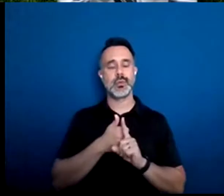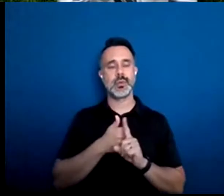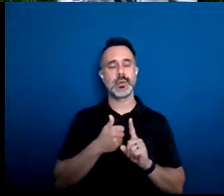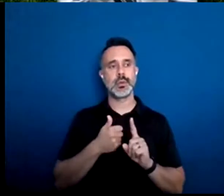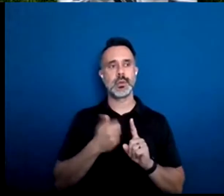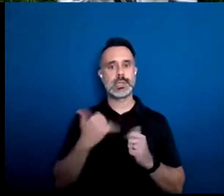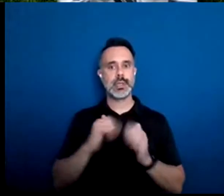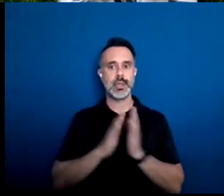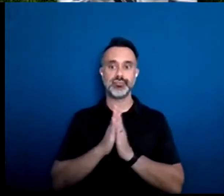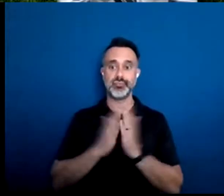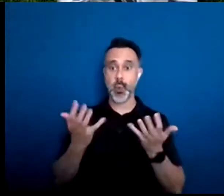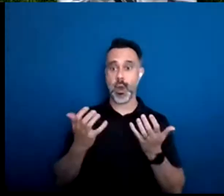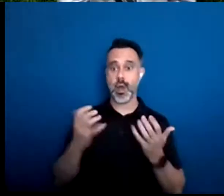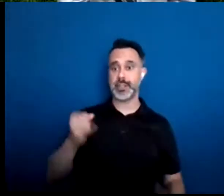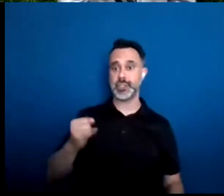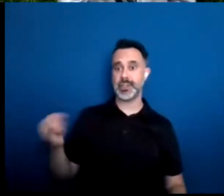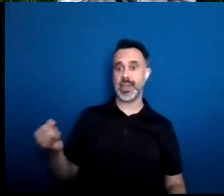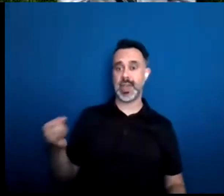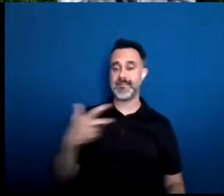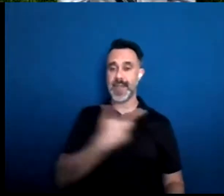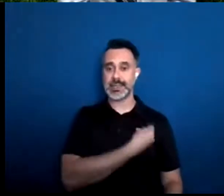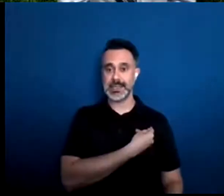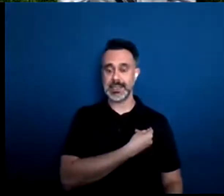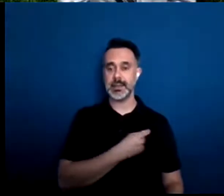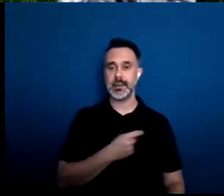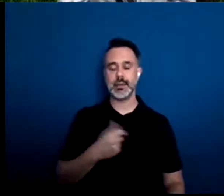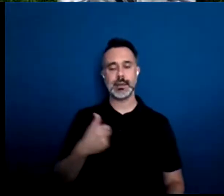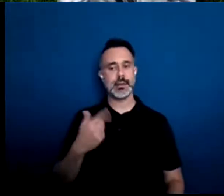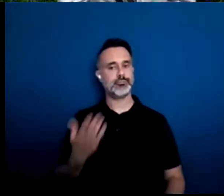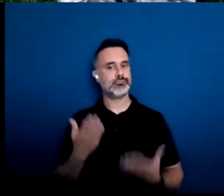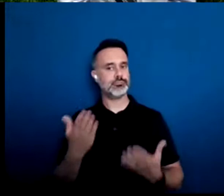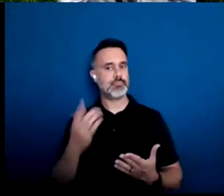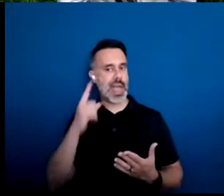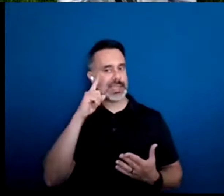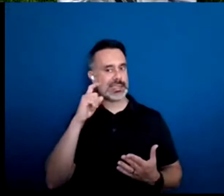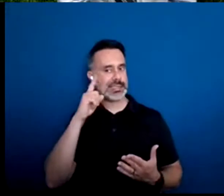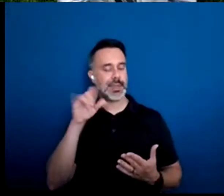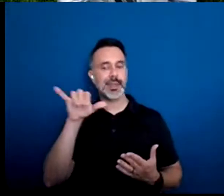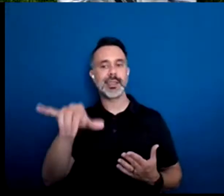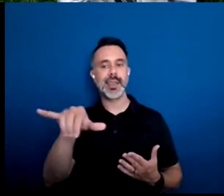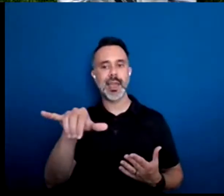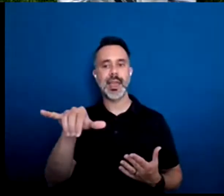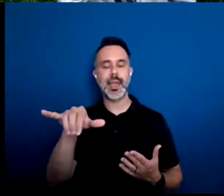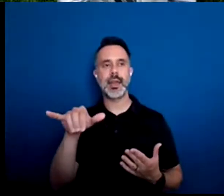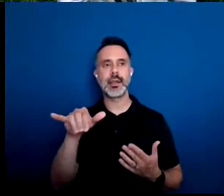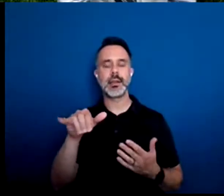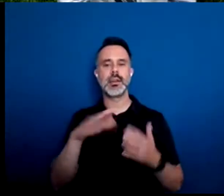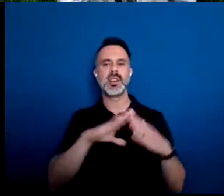interested in getting the J&J vaccine, I suspect that that would be something that community docs